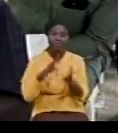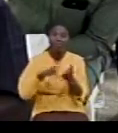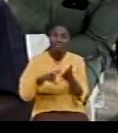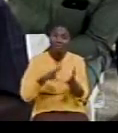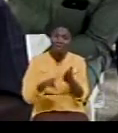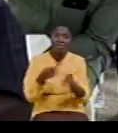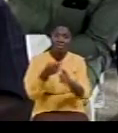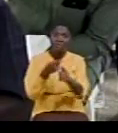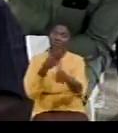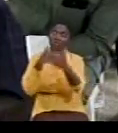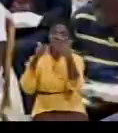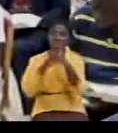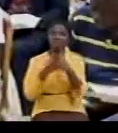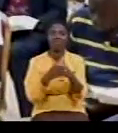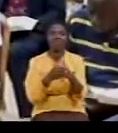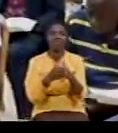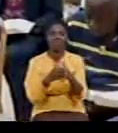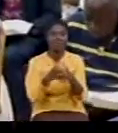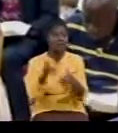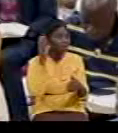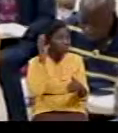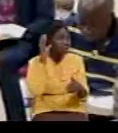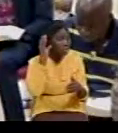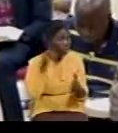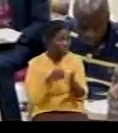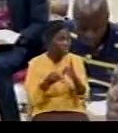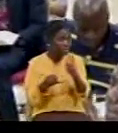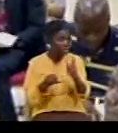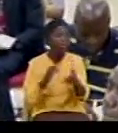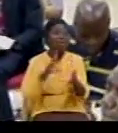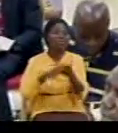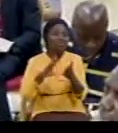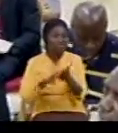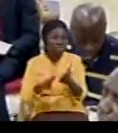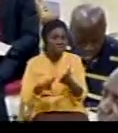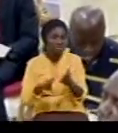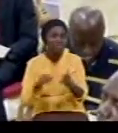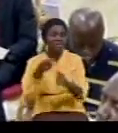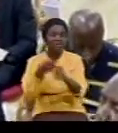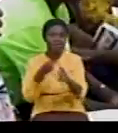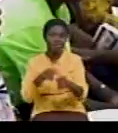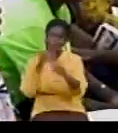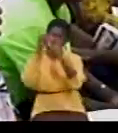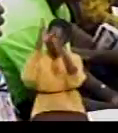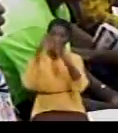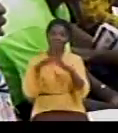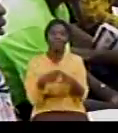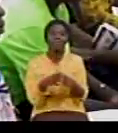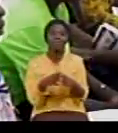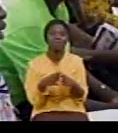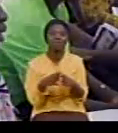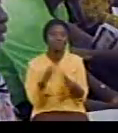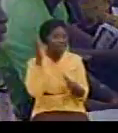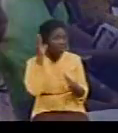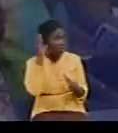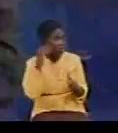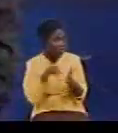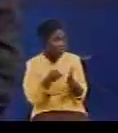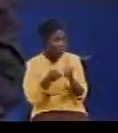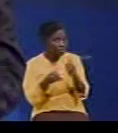Forgiveness from heaven. Did you hear? Forgiveness from the Father. Did you